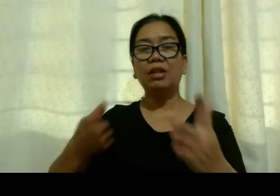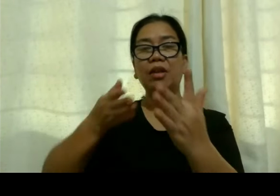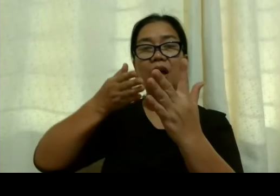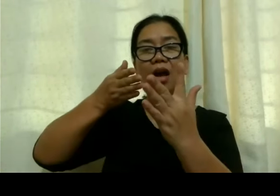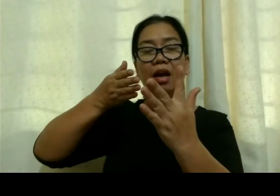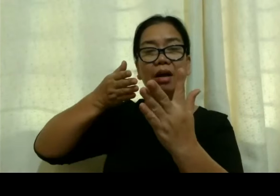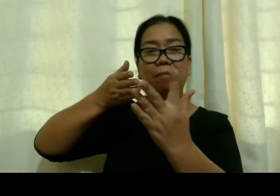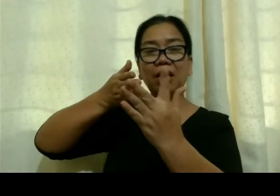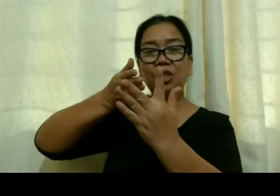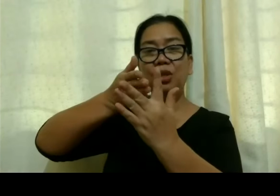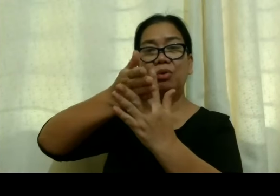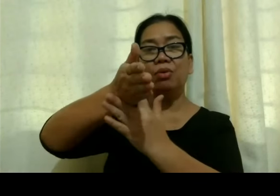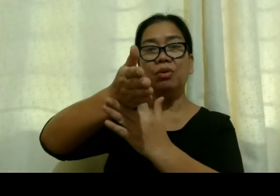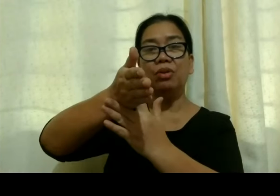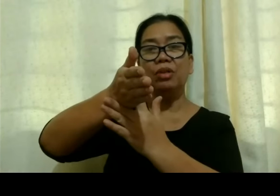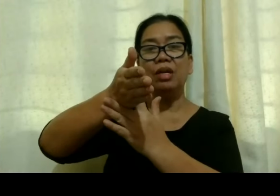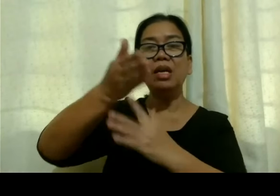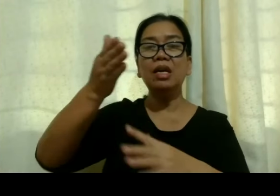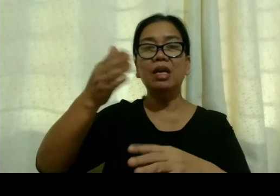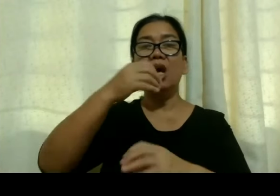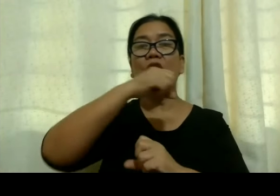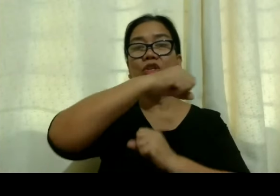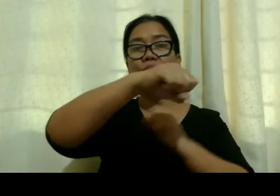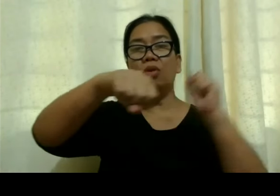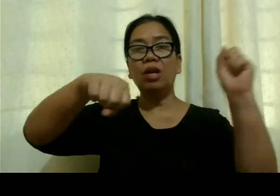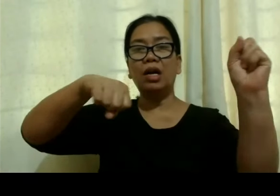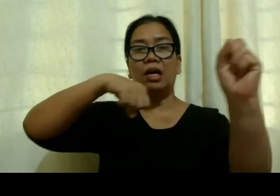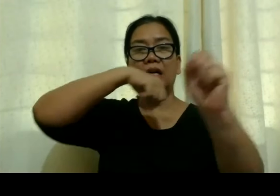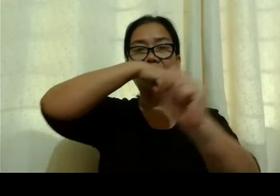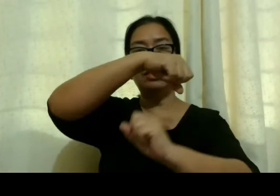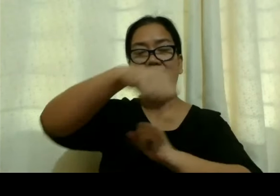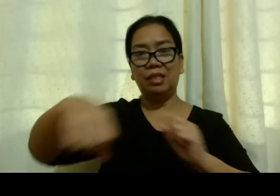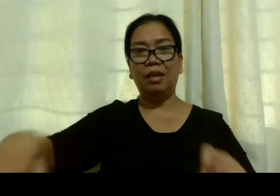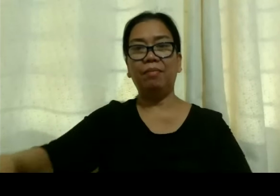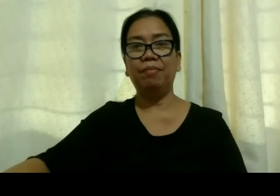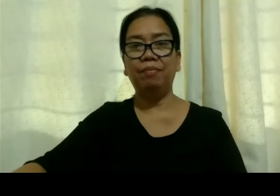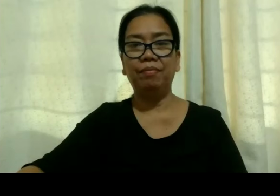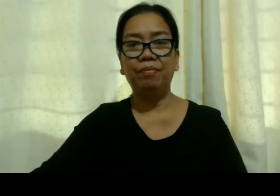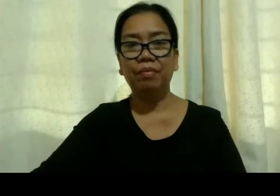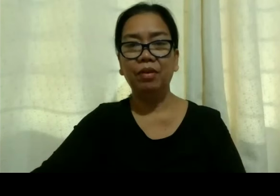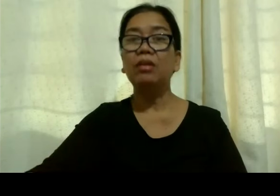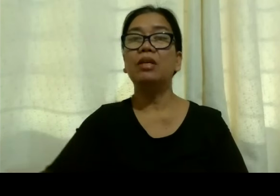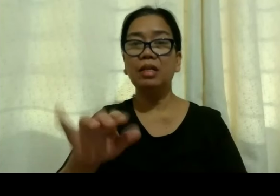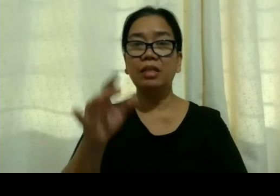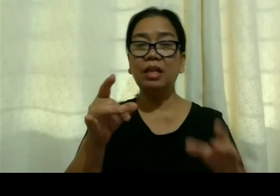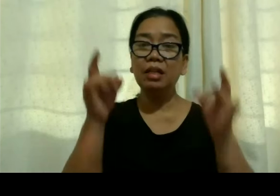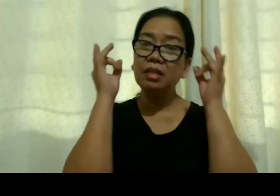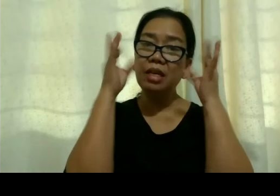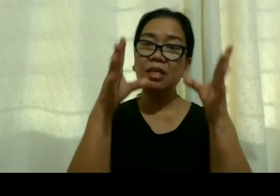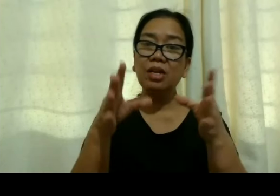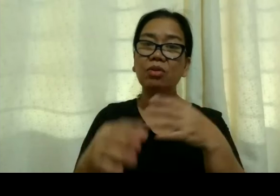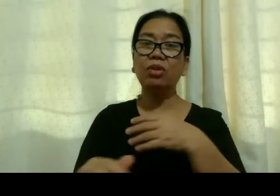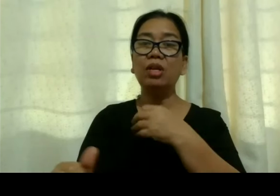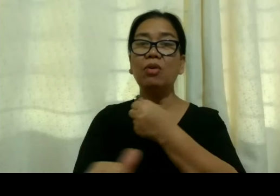It passed through the solar system. Yes, that